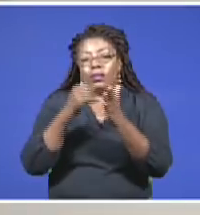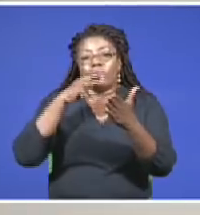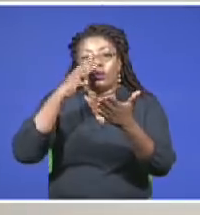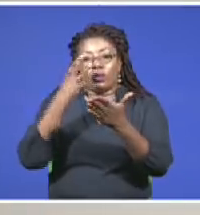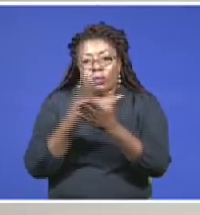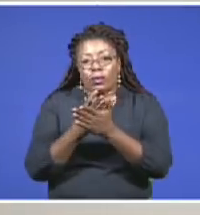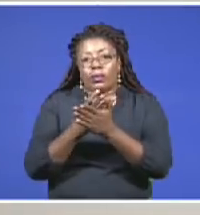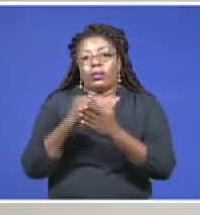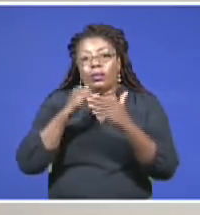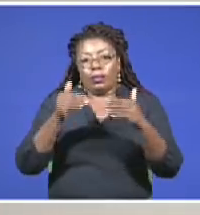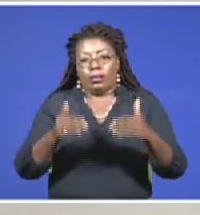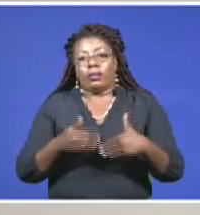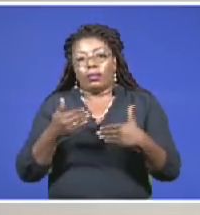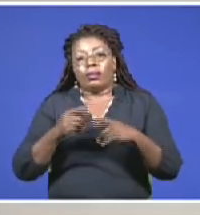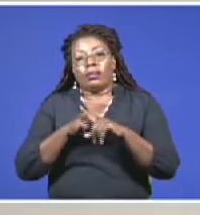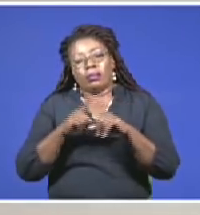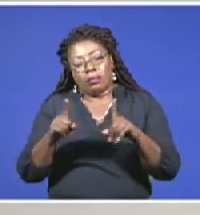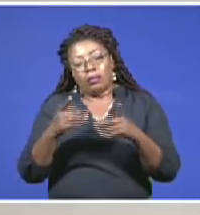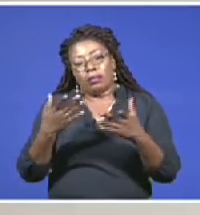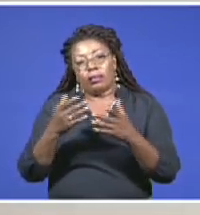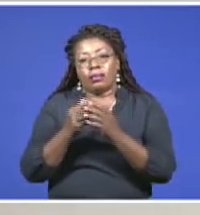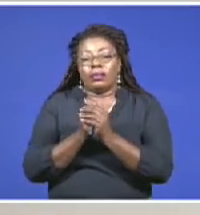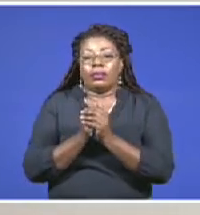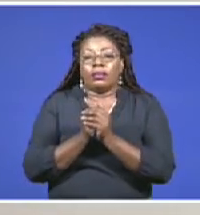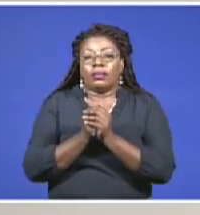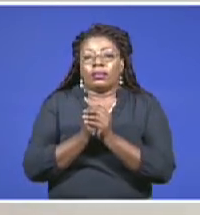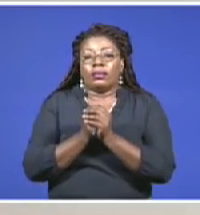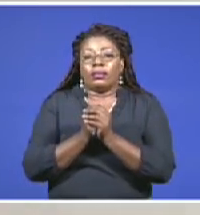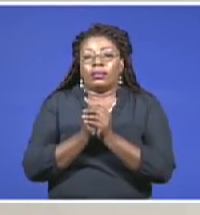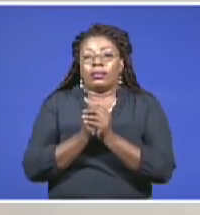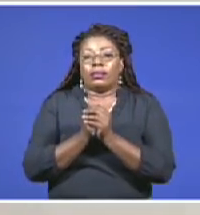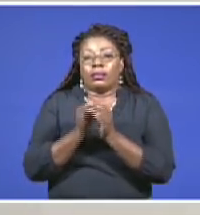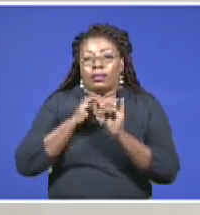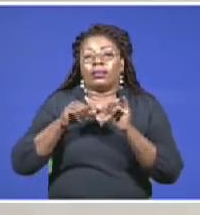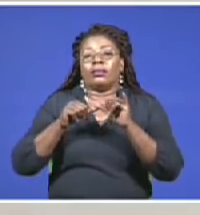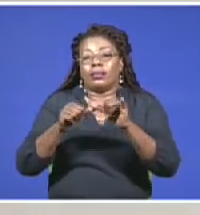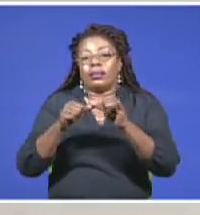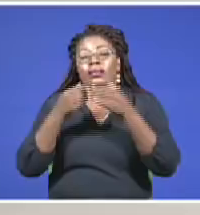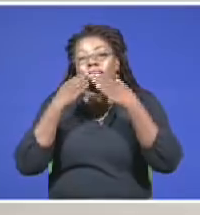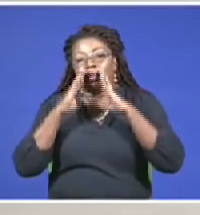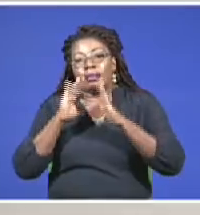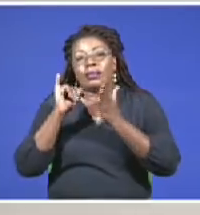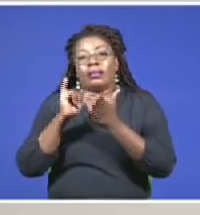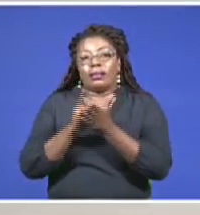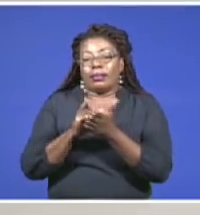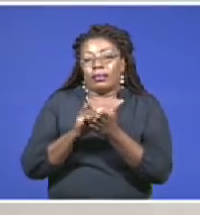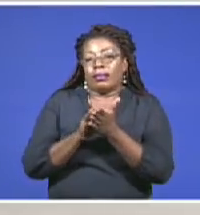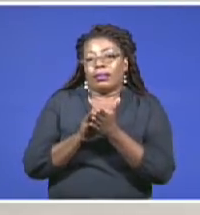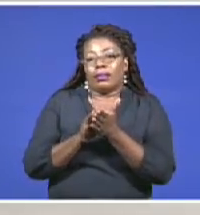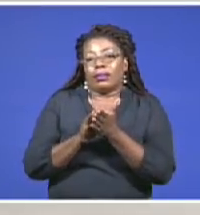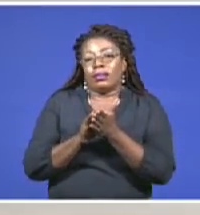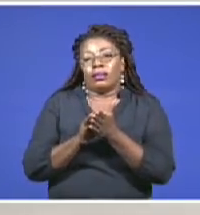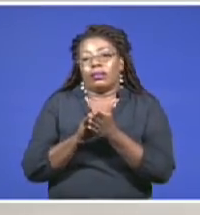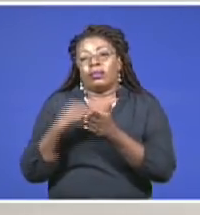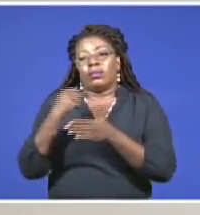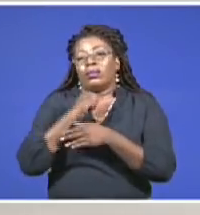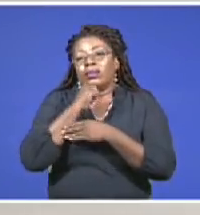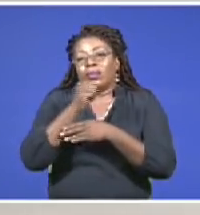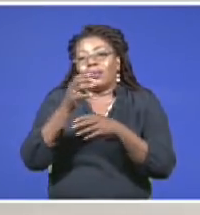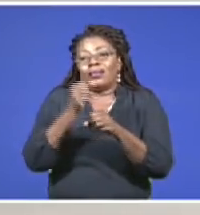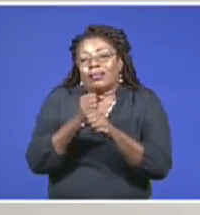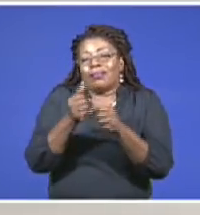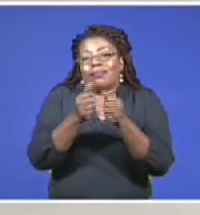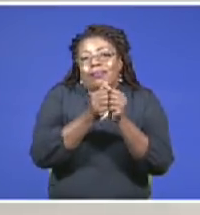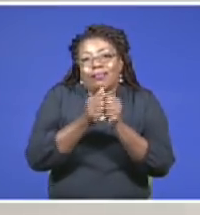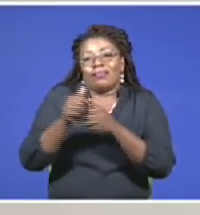I'm very, very pleased, but, you know, on the other hand, I'm still sad because we just seem not to get it